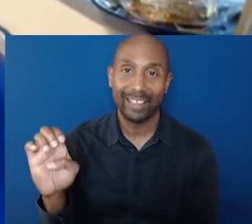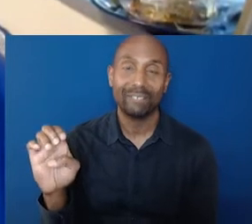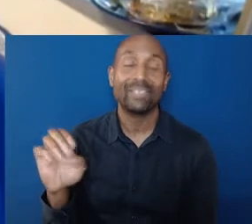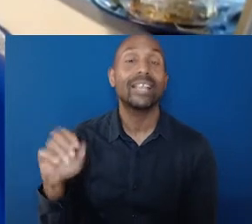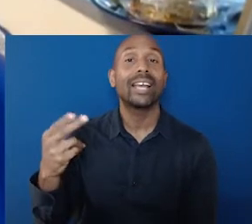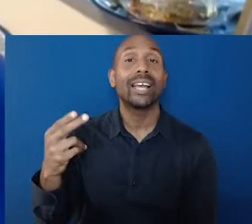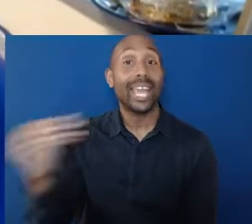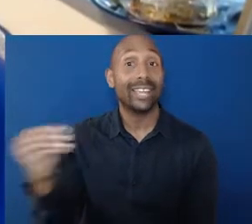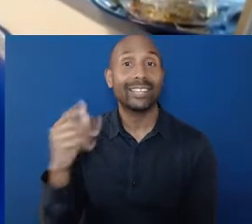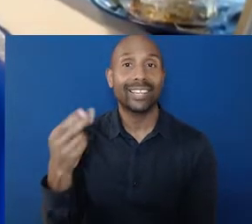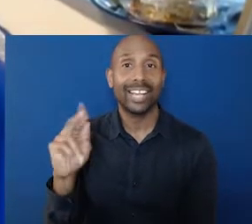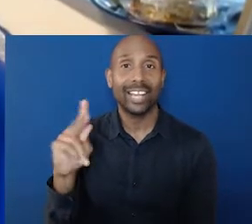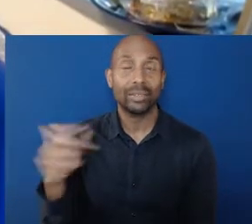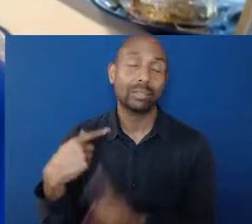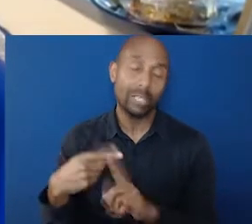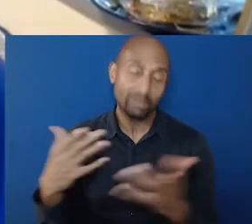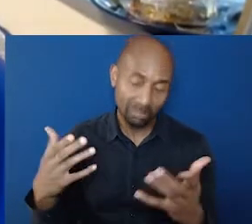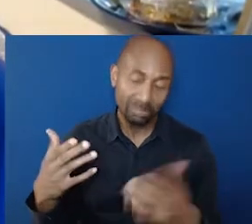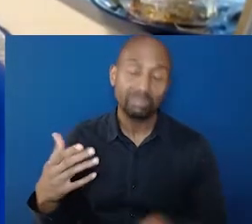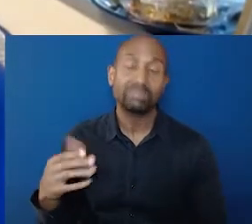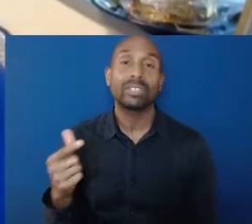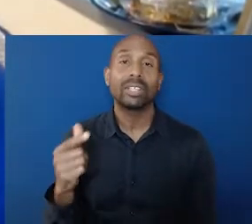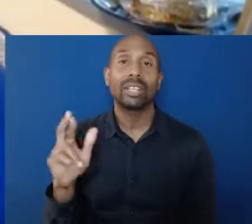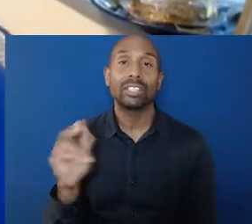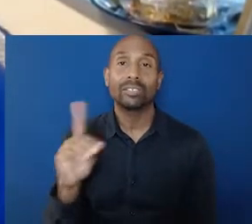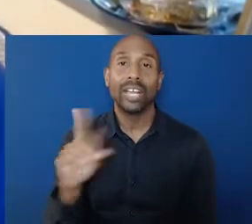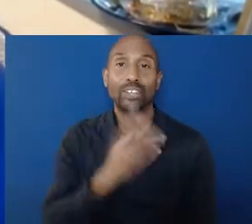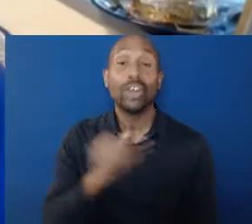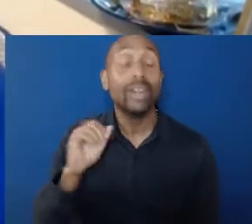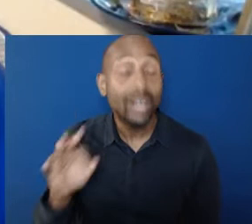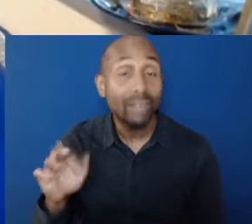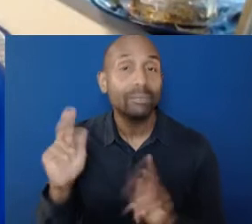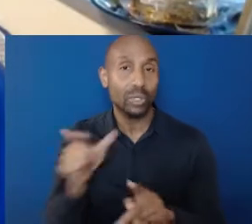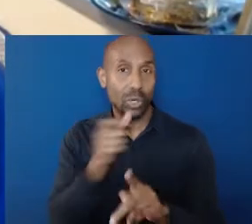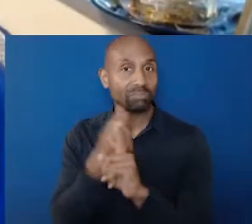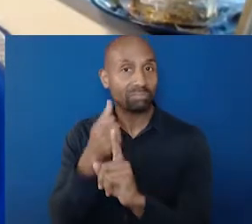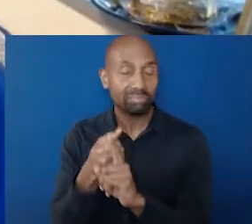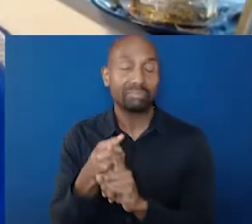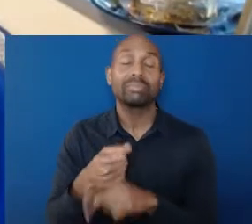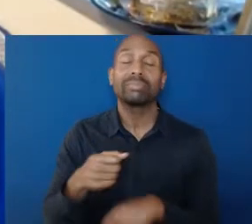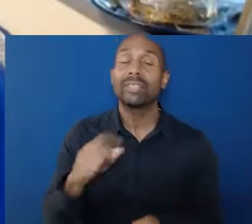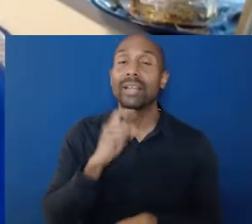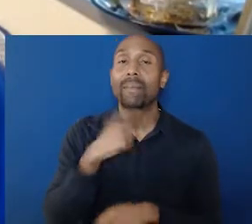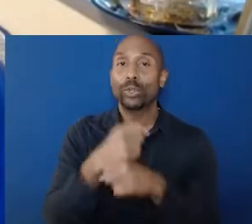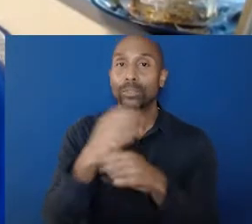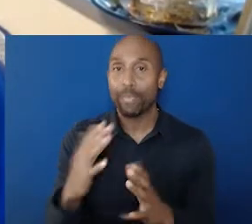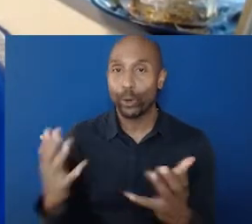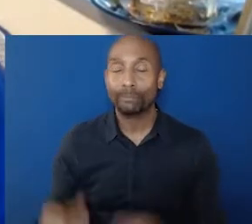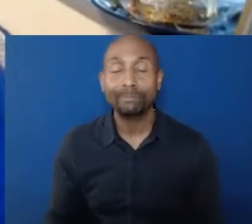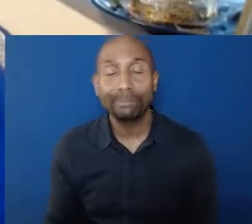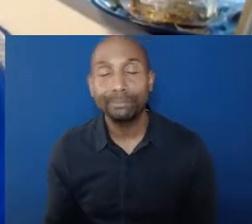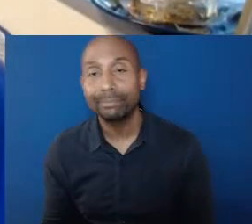an activity of the African American Craft Initiative, a new project at the Center for Folklife and Cultural Heritage